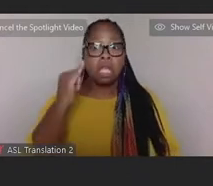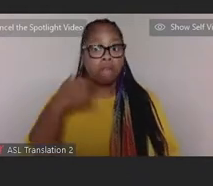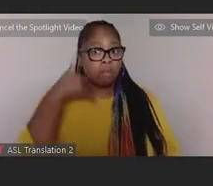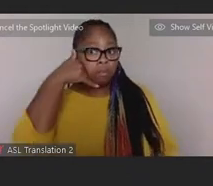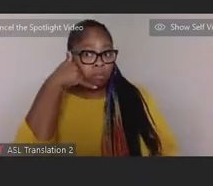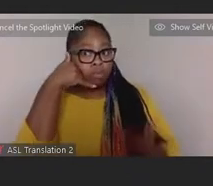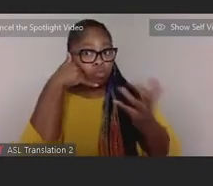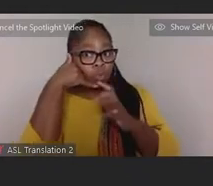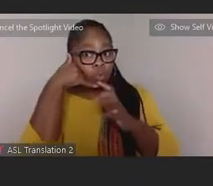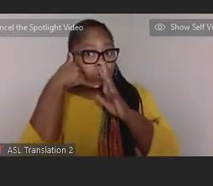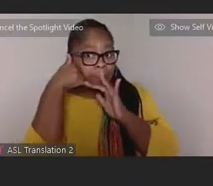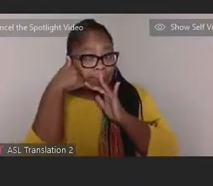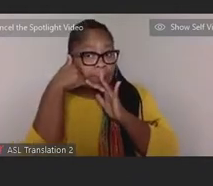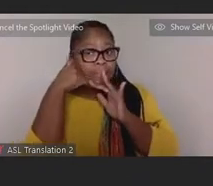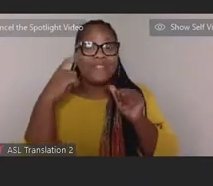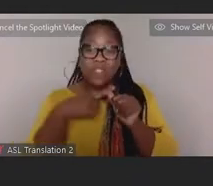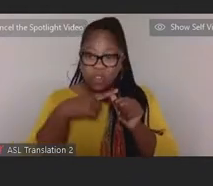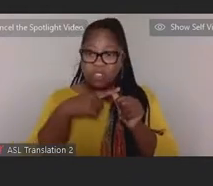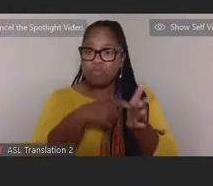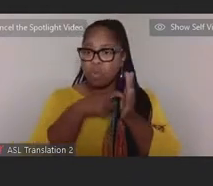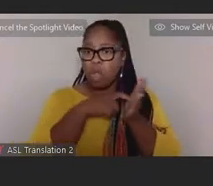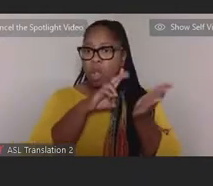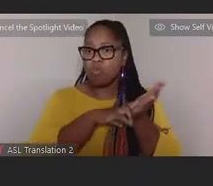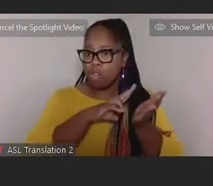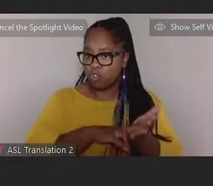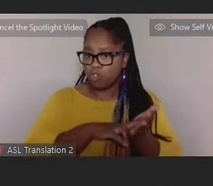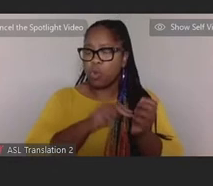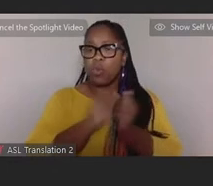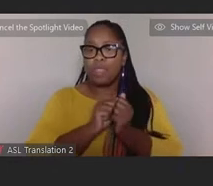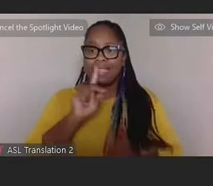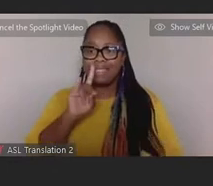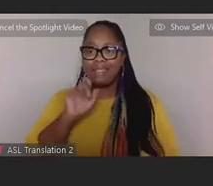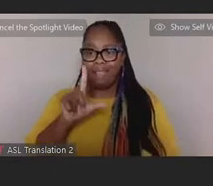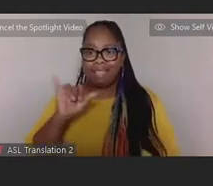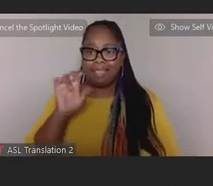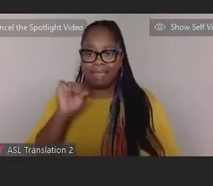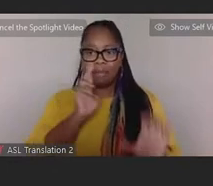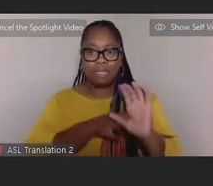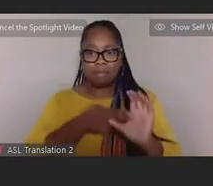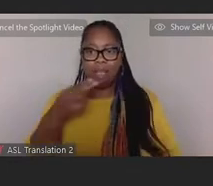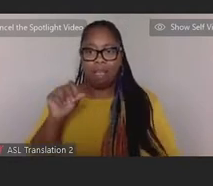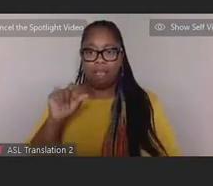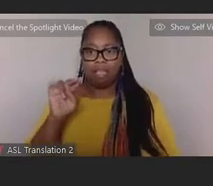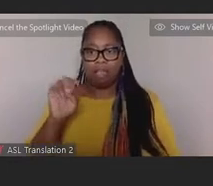speak, you must first register with the dial-in participant hotline at